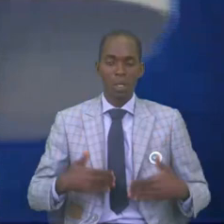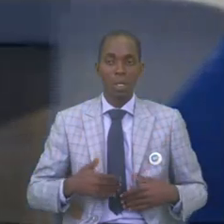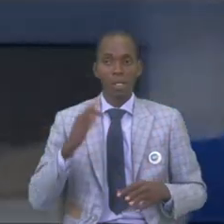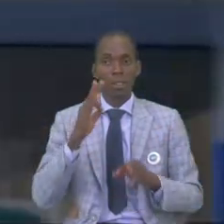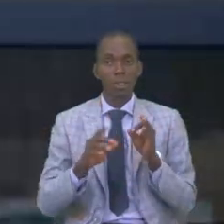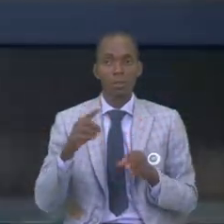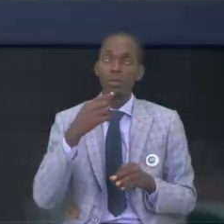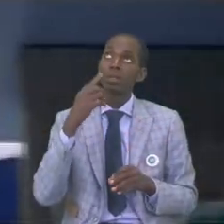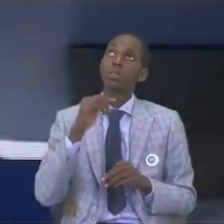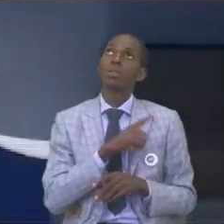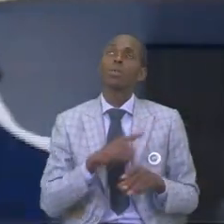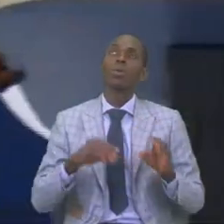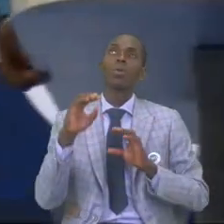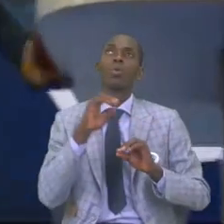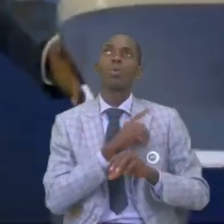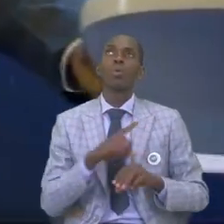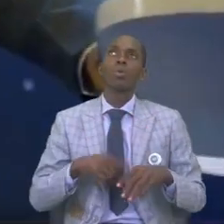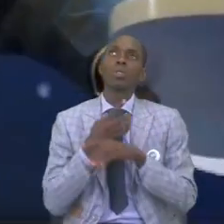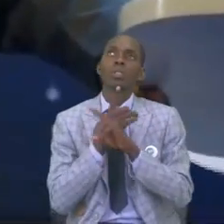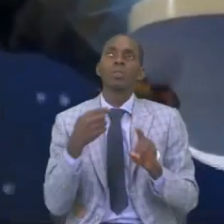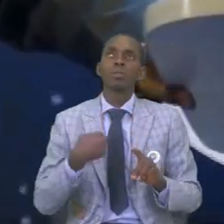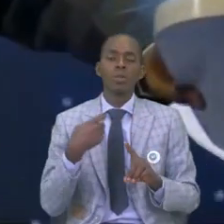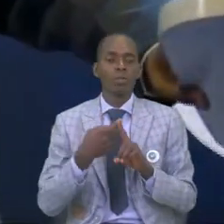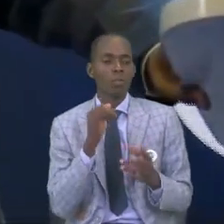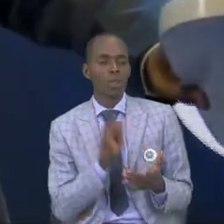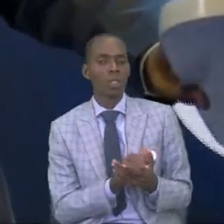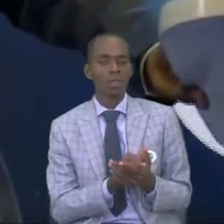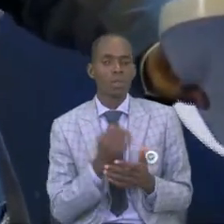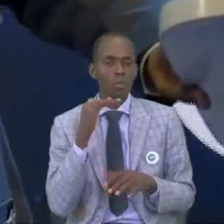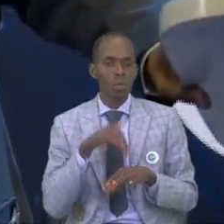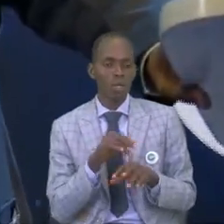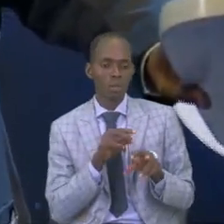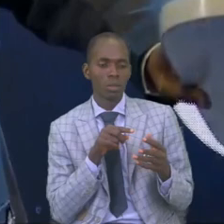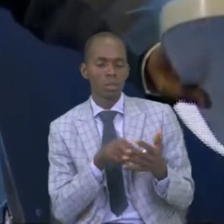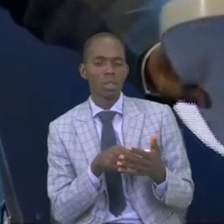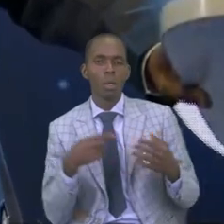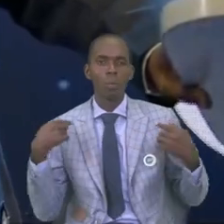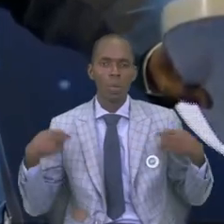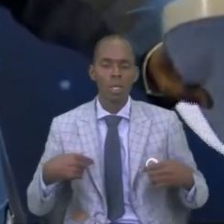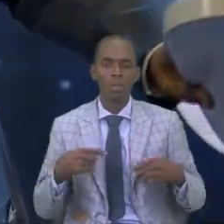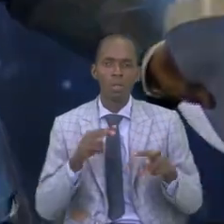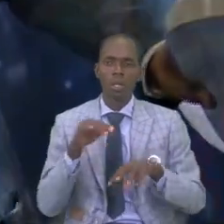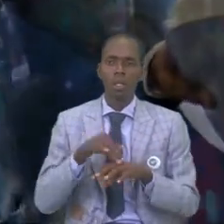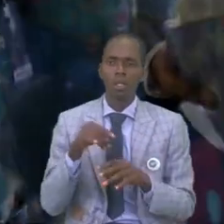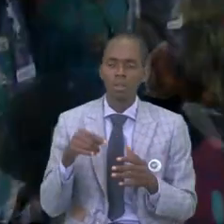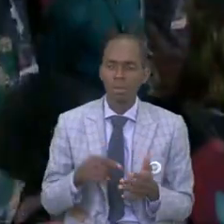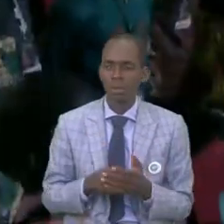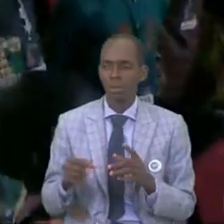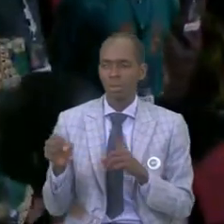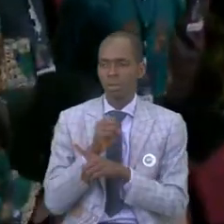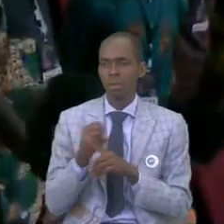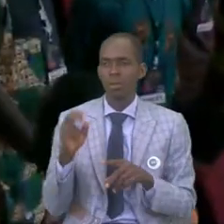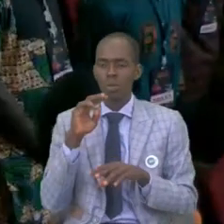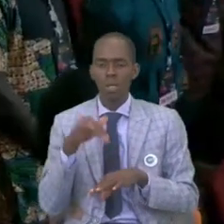Lord, oh Lord, deliver me from that. Look at this pain, and look at this attack, and look at